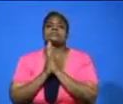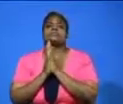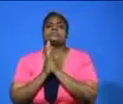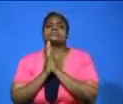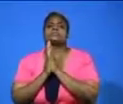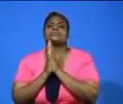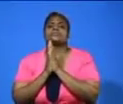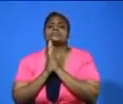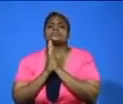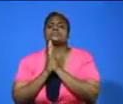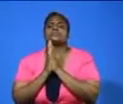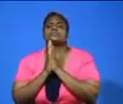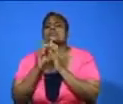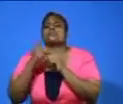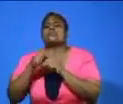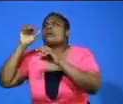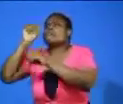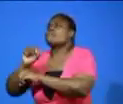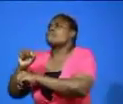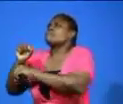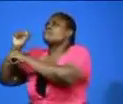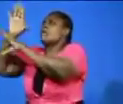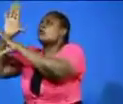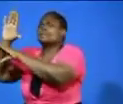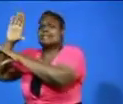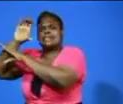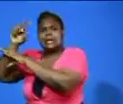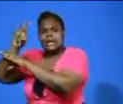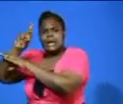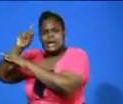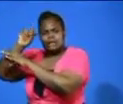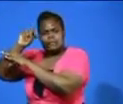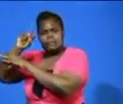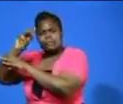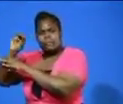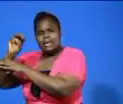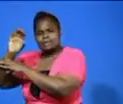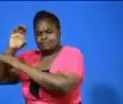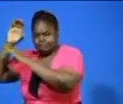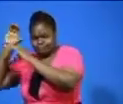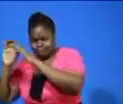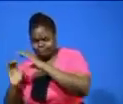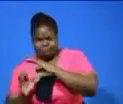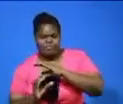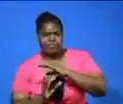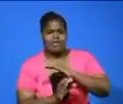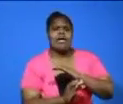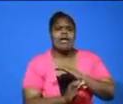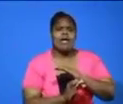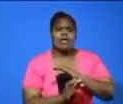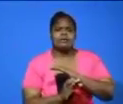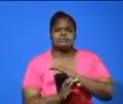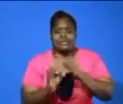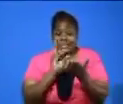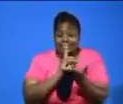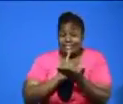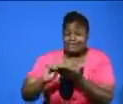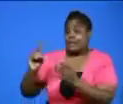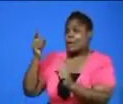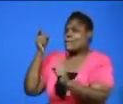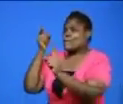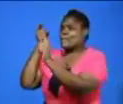From Carmel to the cave. Wish I had time. The divine purpose